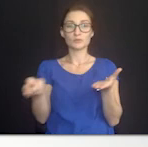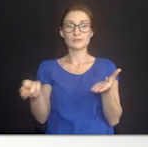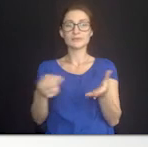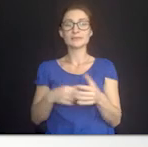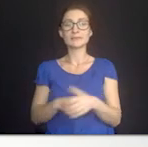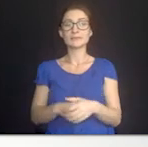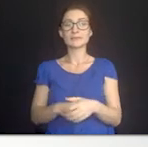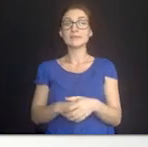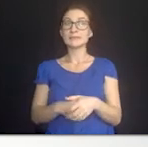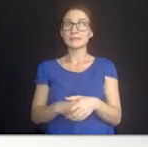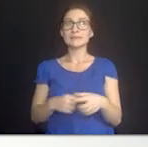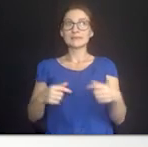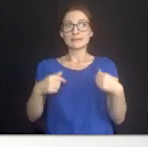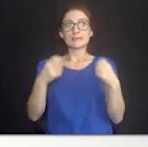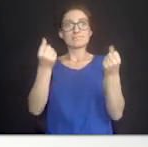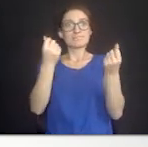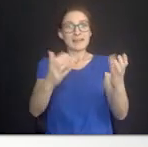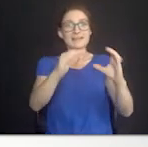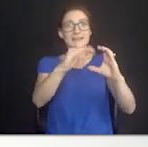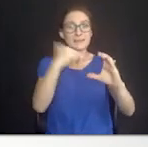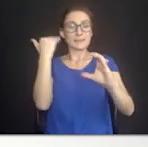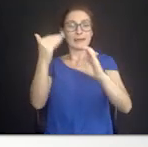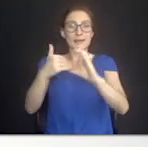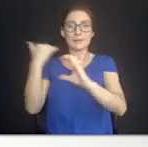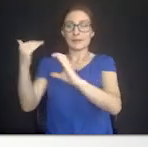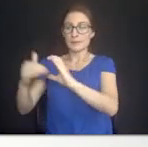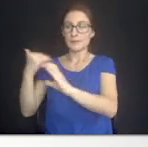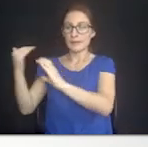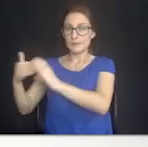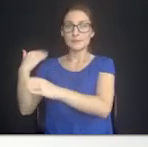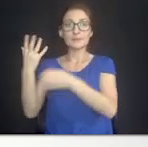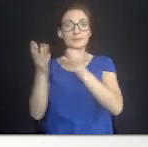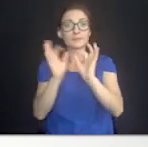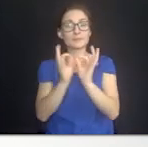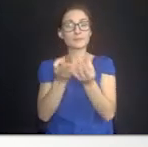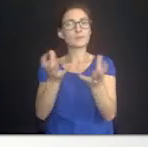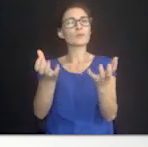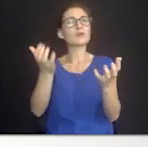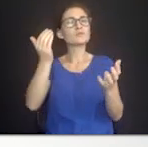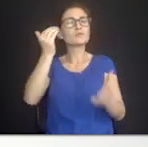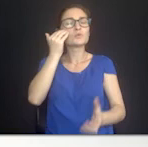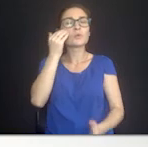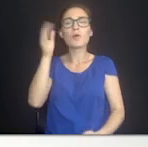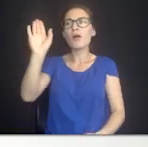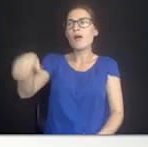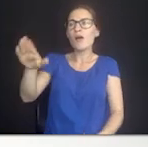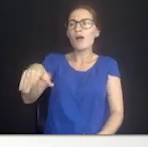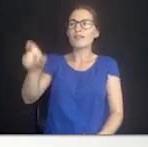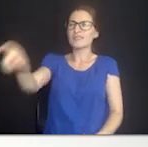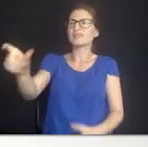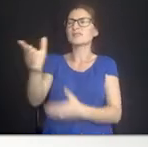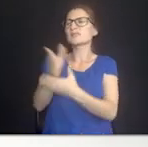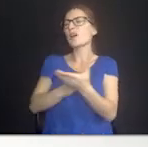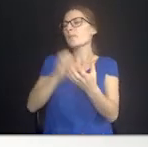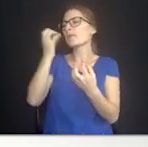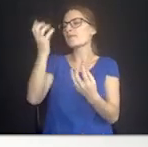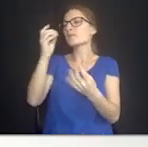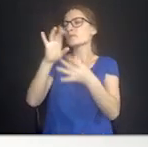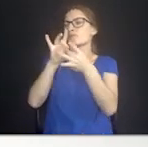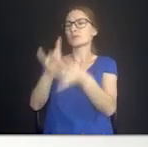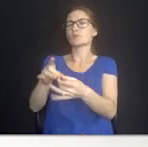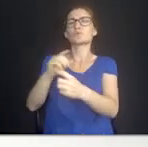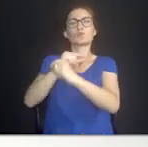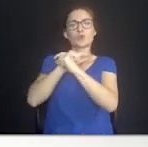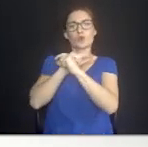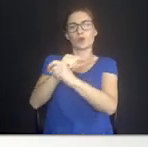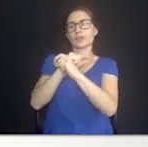Informational resources. I get a lot of emails and families wanting to know, I just need some